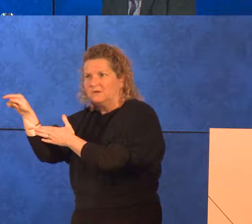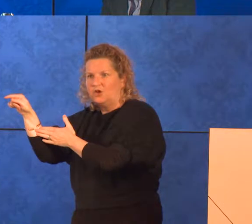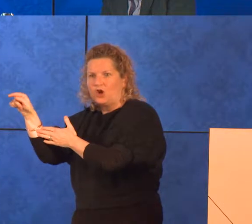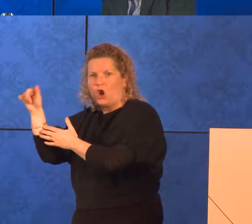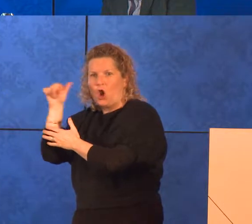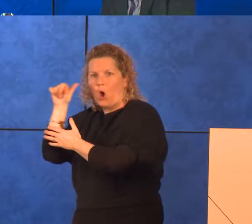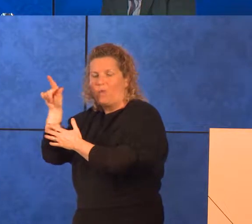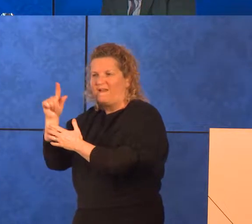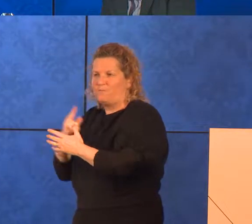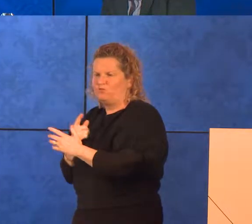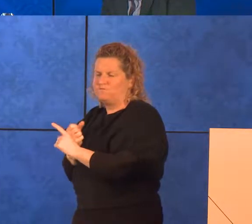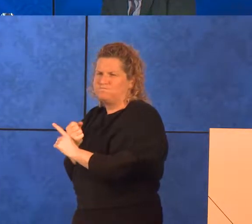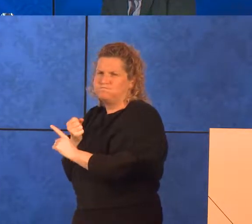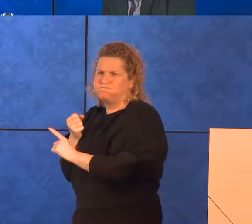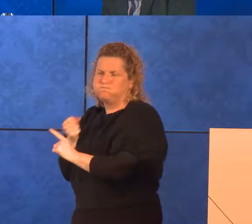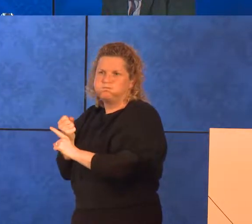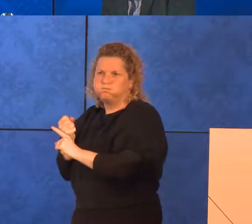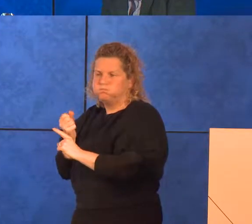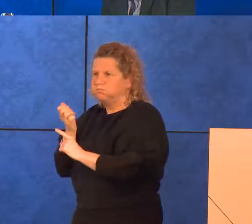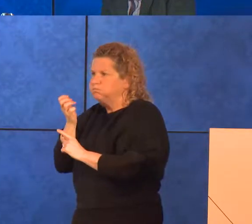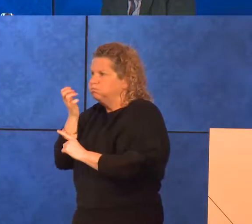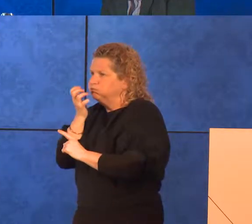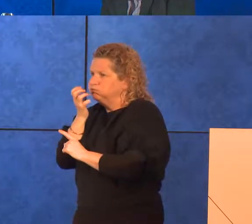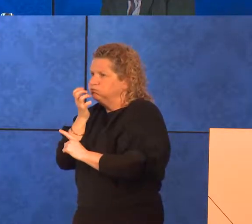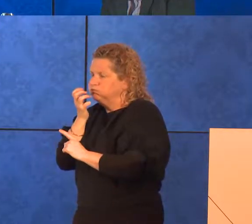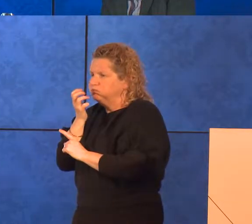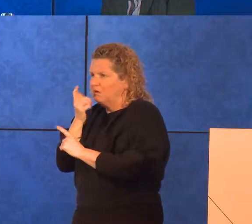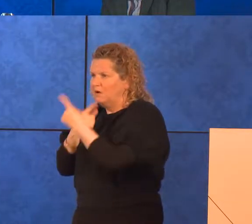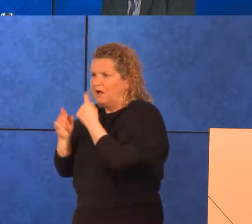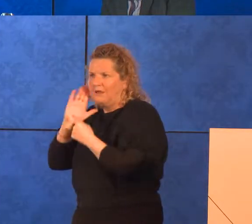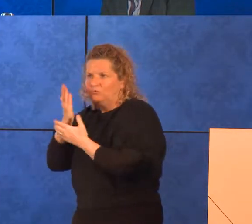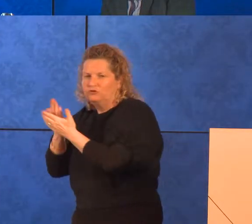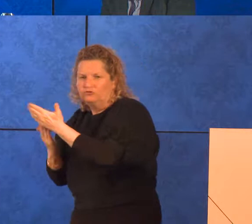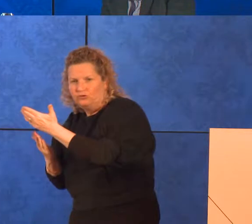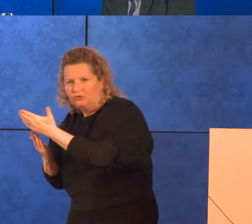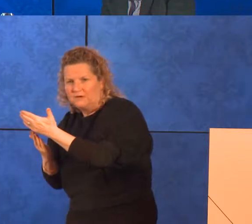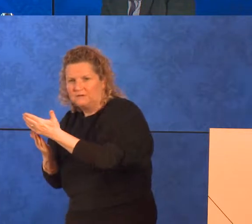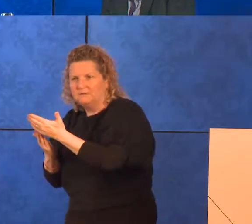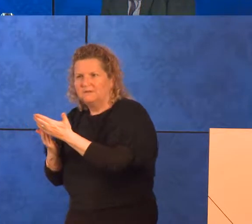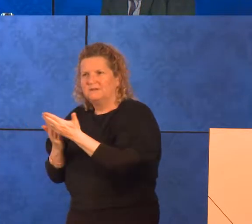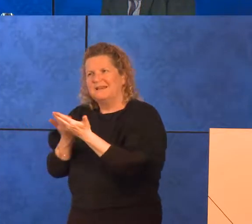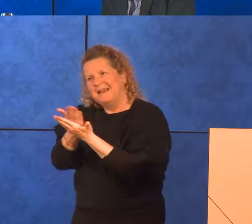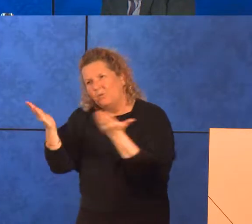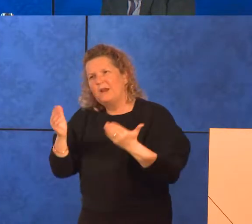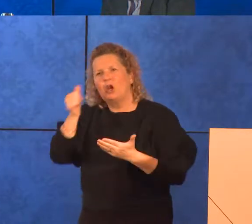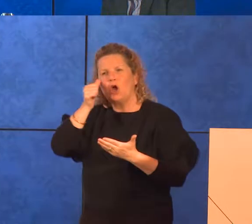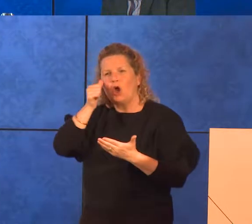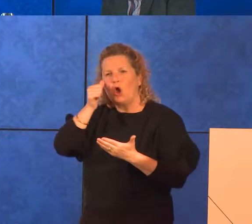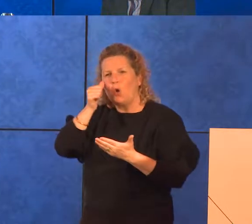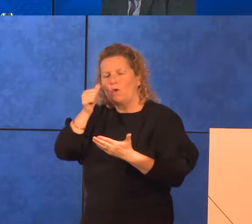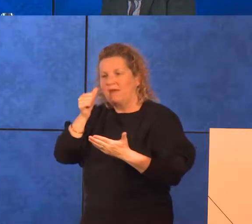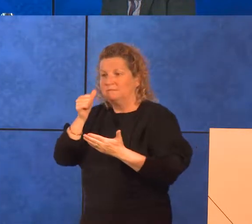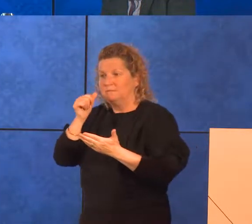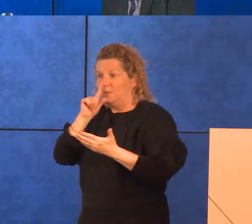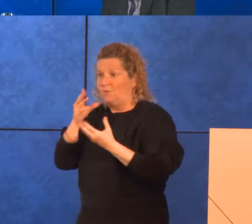personally affected by the stories that they heard. And we as a community know that people with disability were really